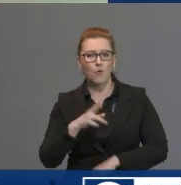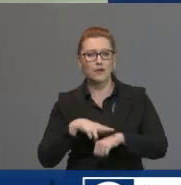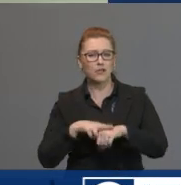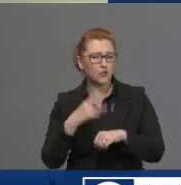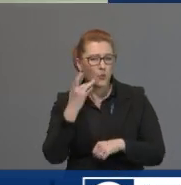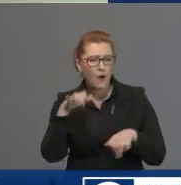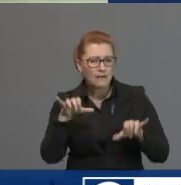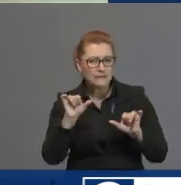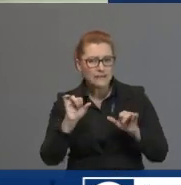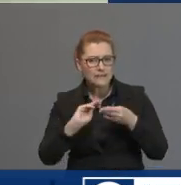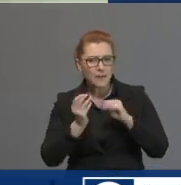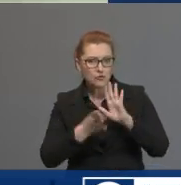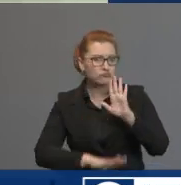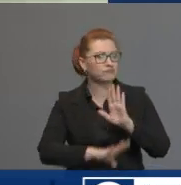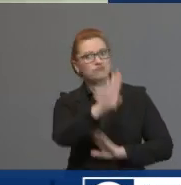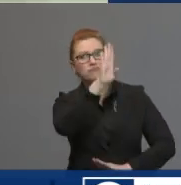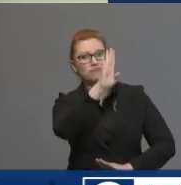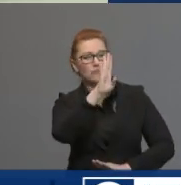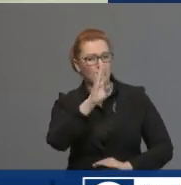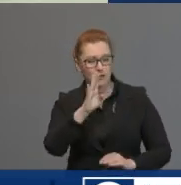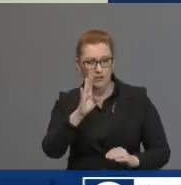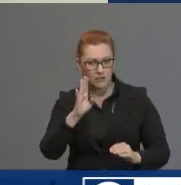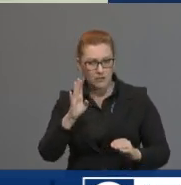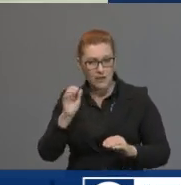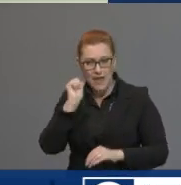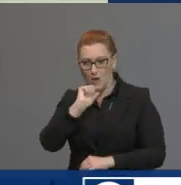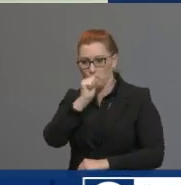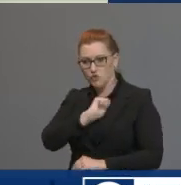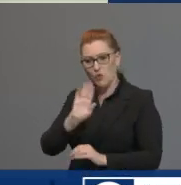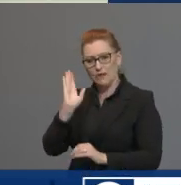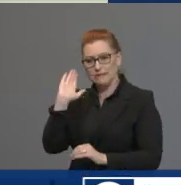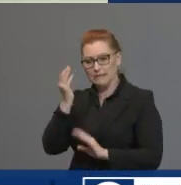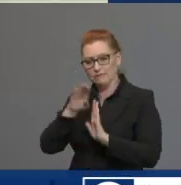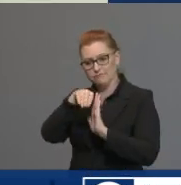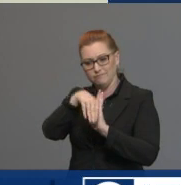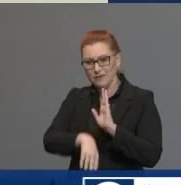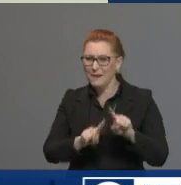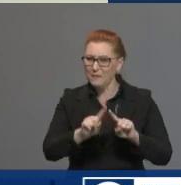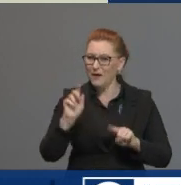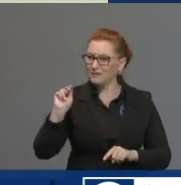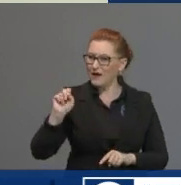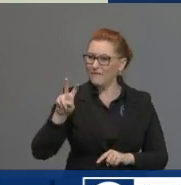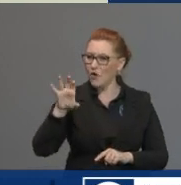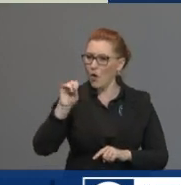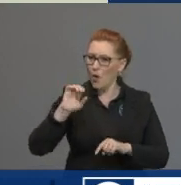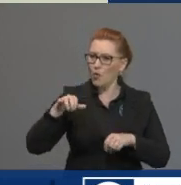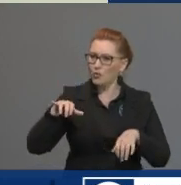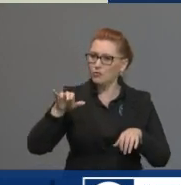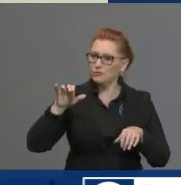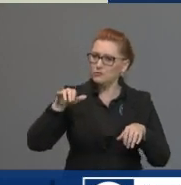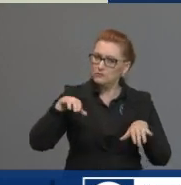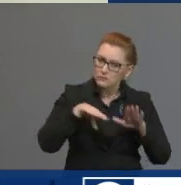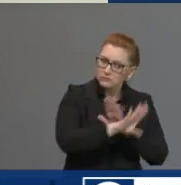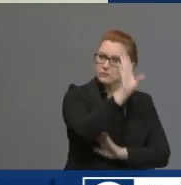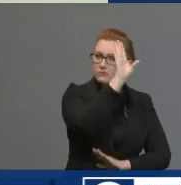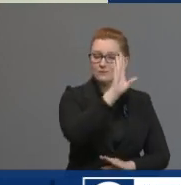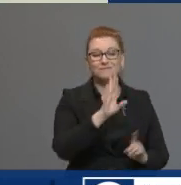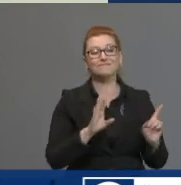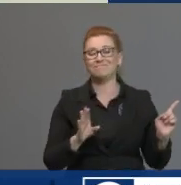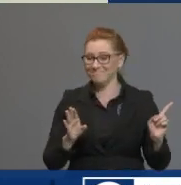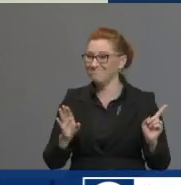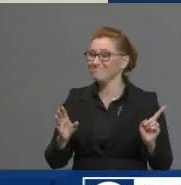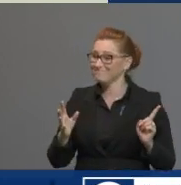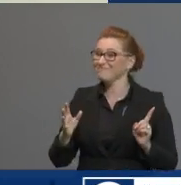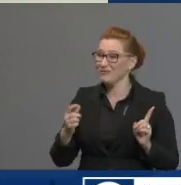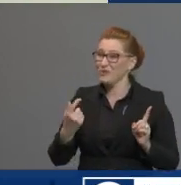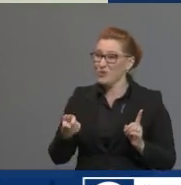seeing cases very disproportionate to the size of the population in that part of the country? So our focus, if we have had a